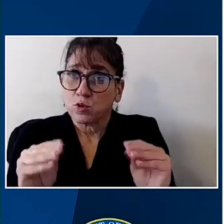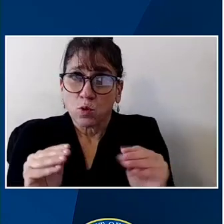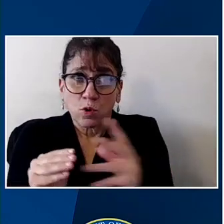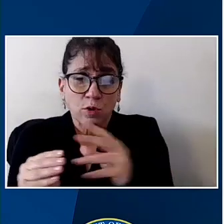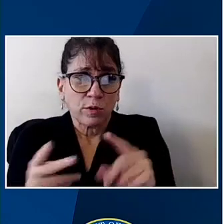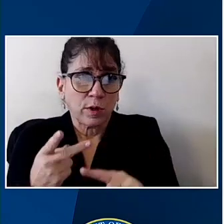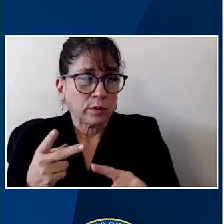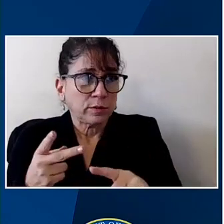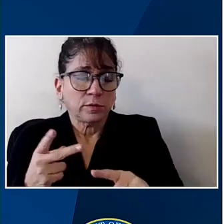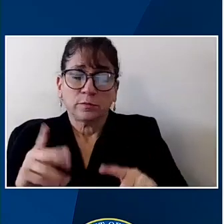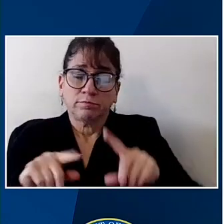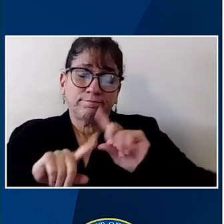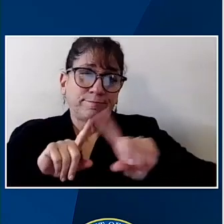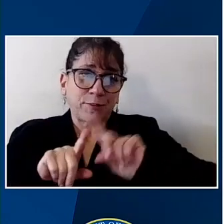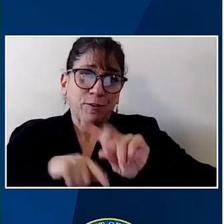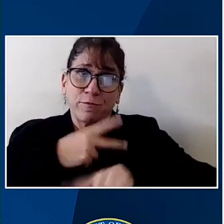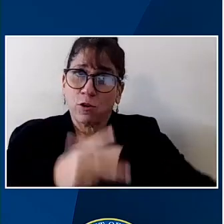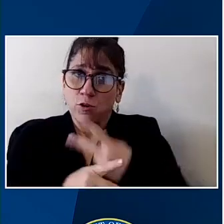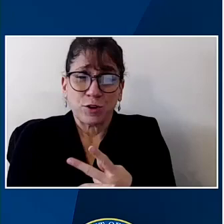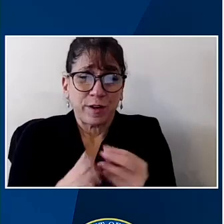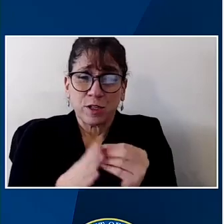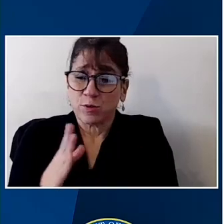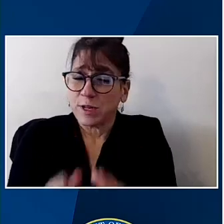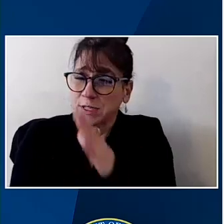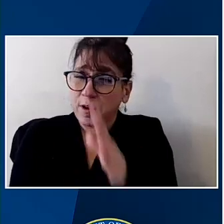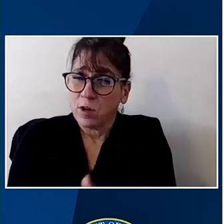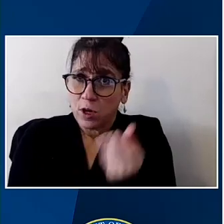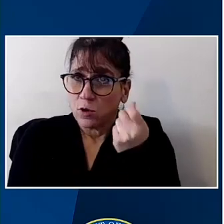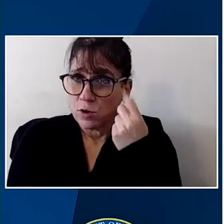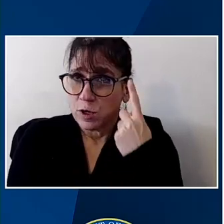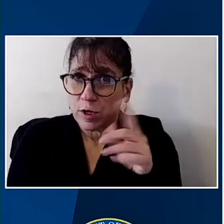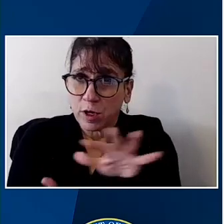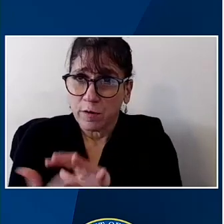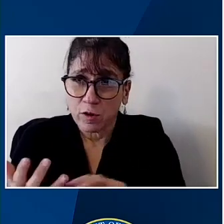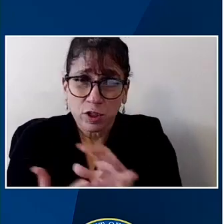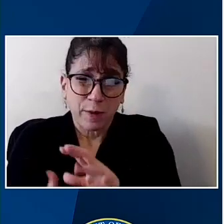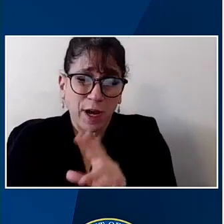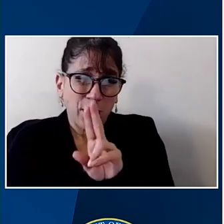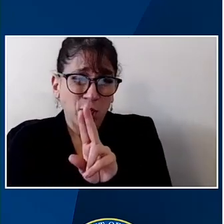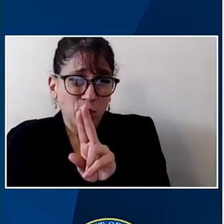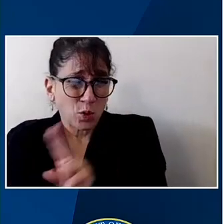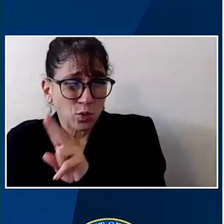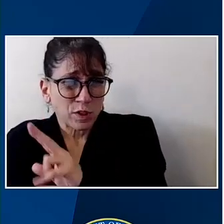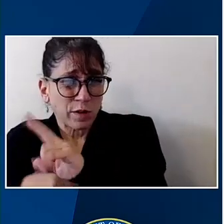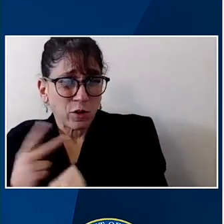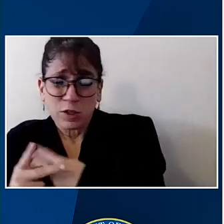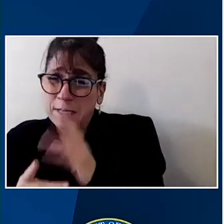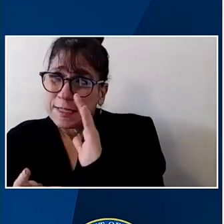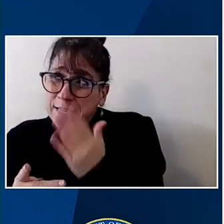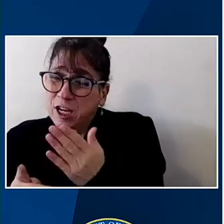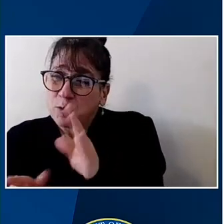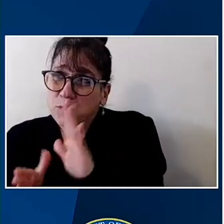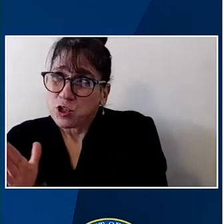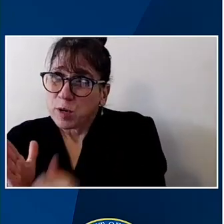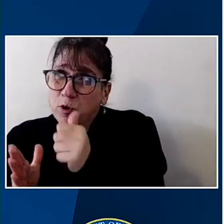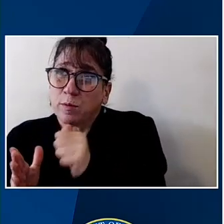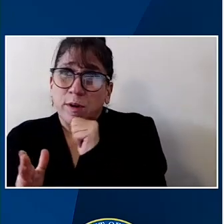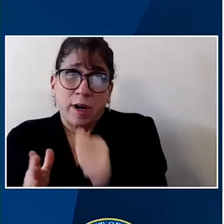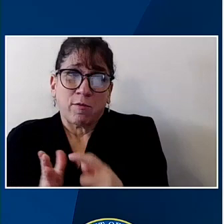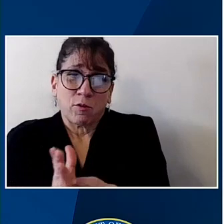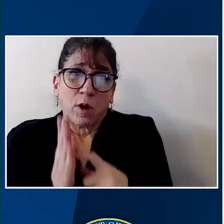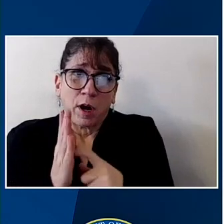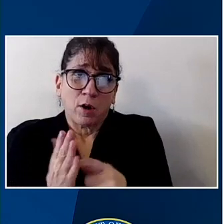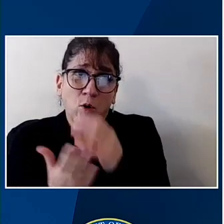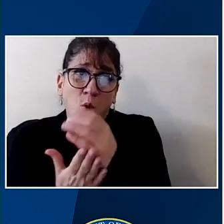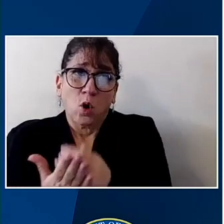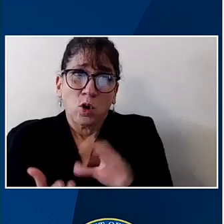of versions that students never understood. They were confused by used versions that seemed cheaper but didn't have a required course code,